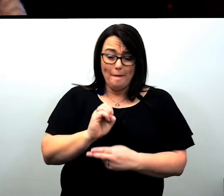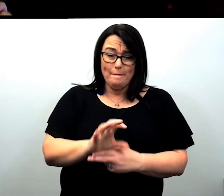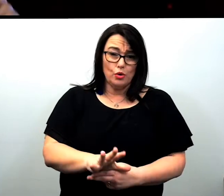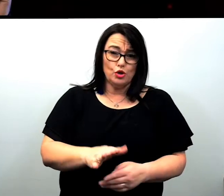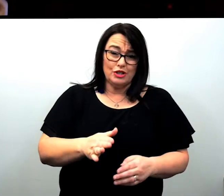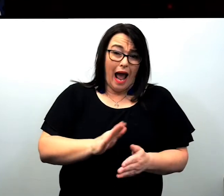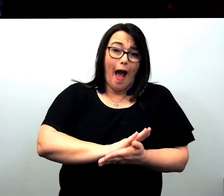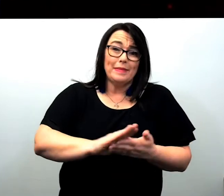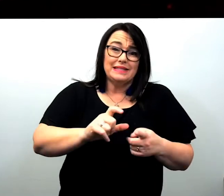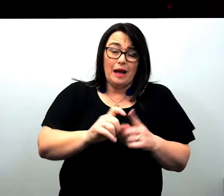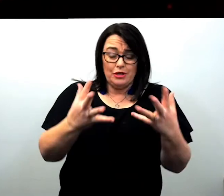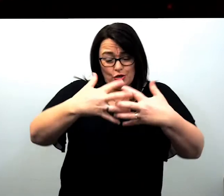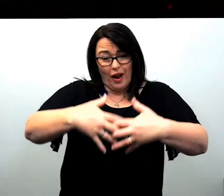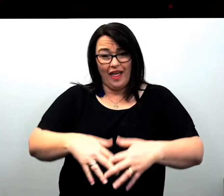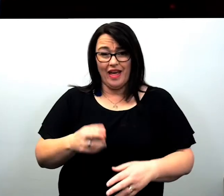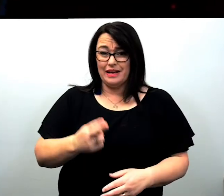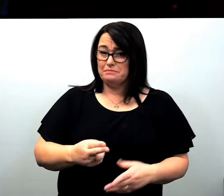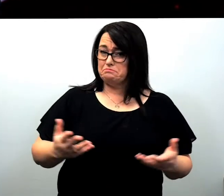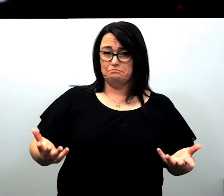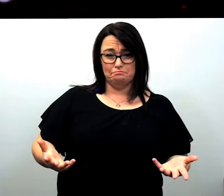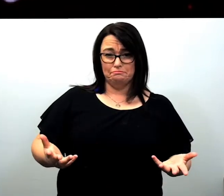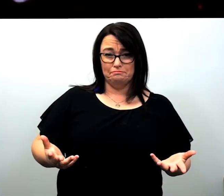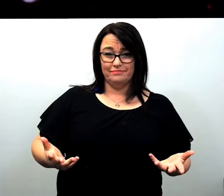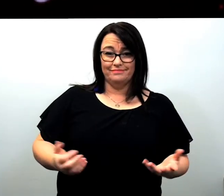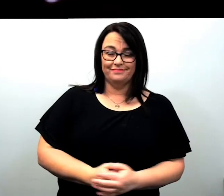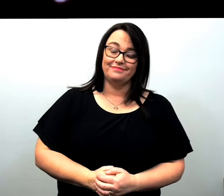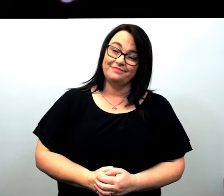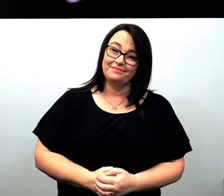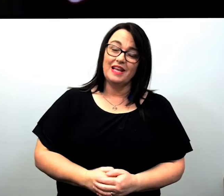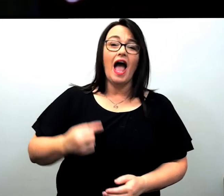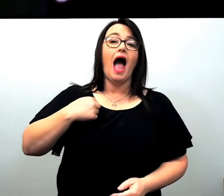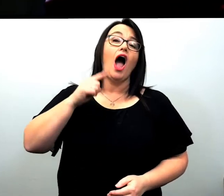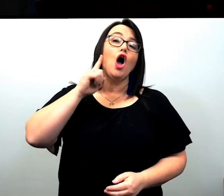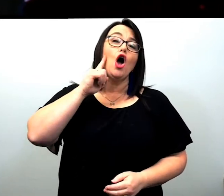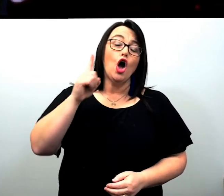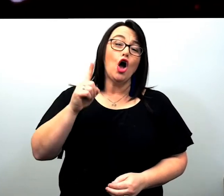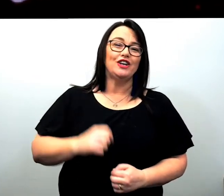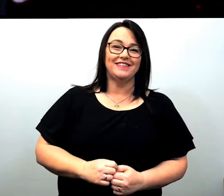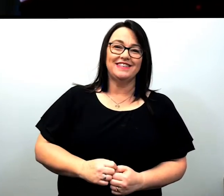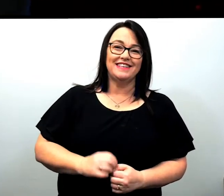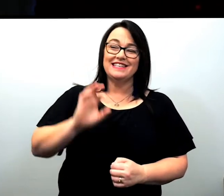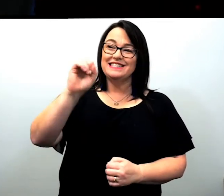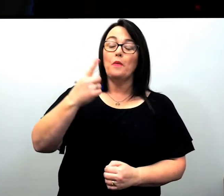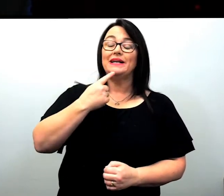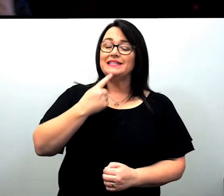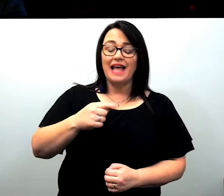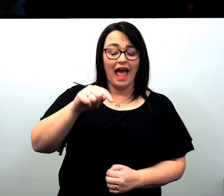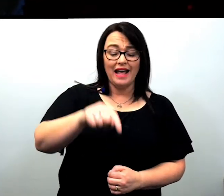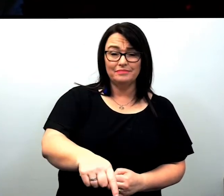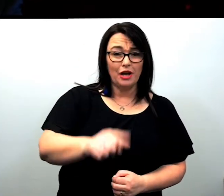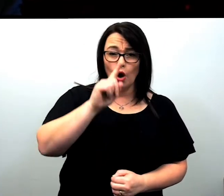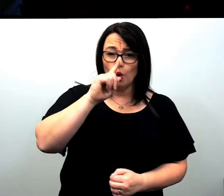reason why Humpty Dumpty couldn't be put back together again is because there was no mention of God's church, because all the